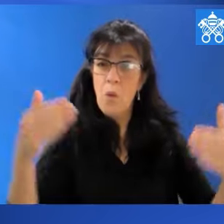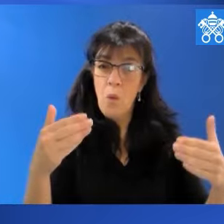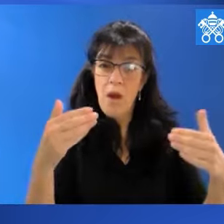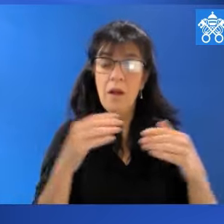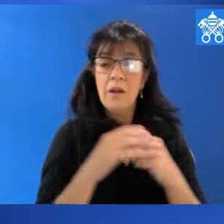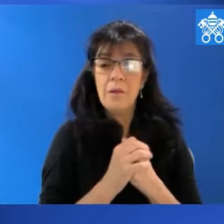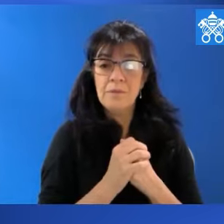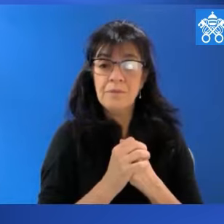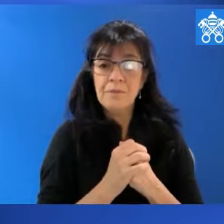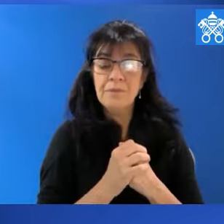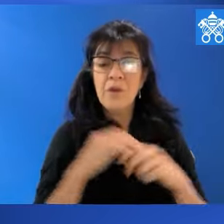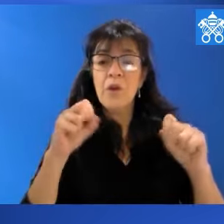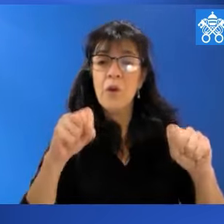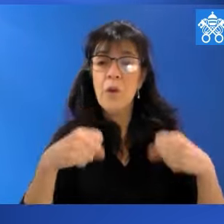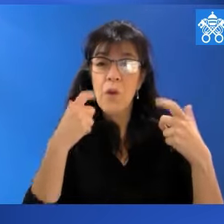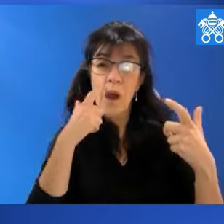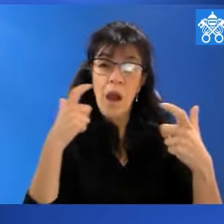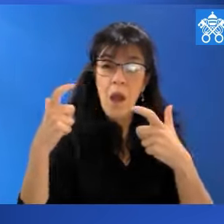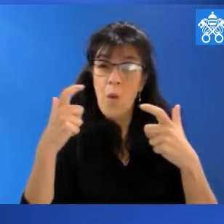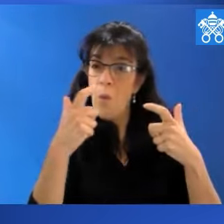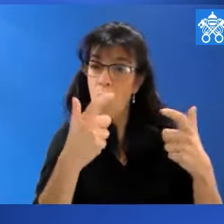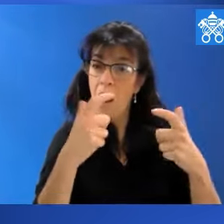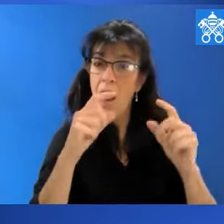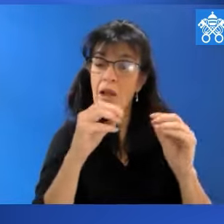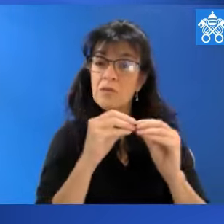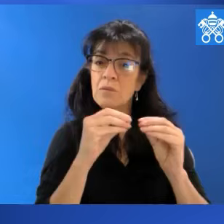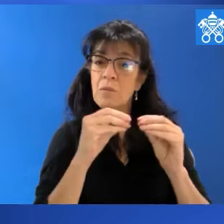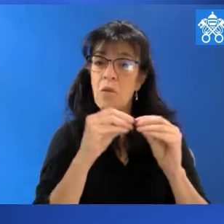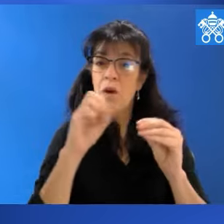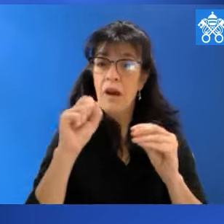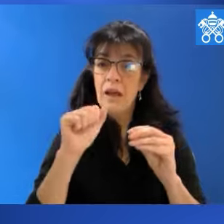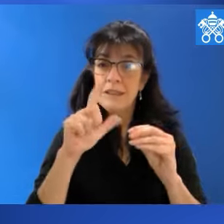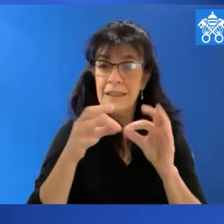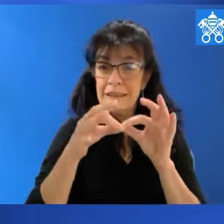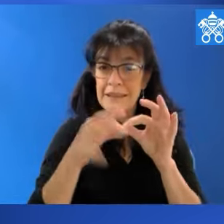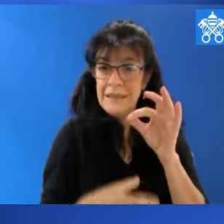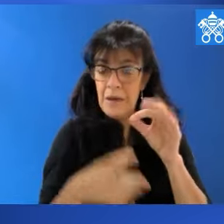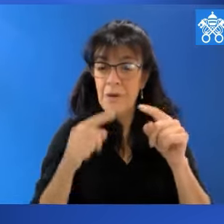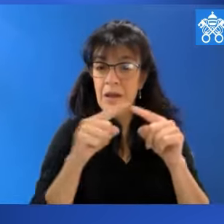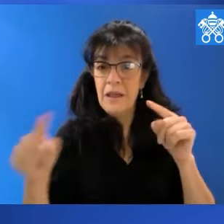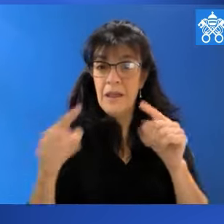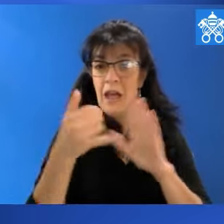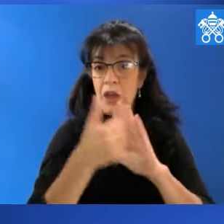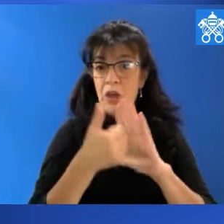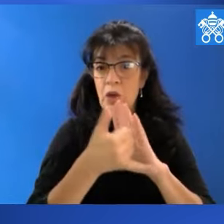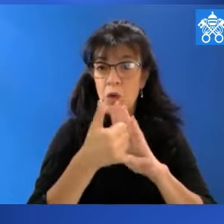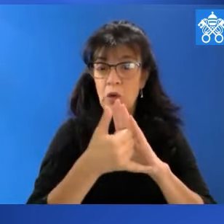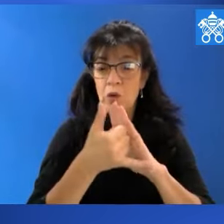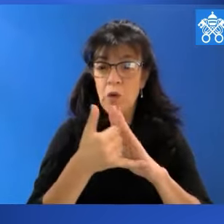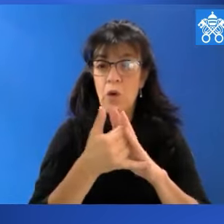channels, Facebook, our Facebook stream, YouTube, and also our shortwave radio